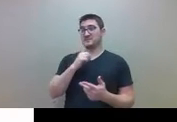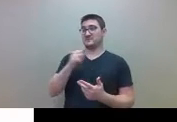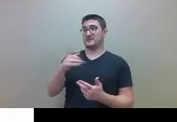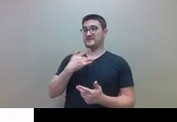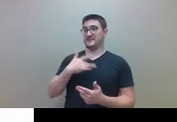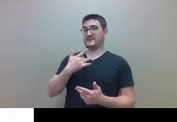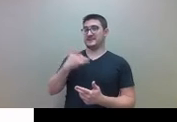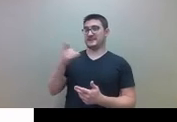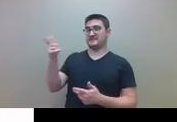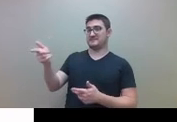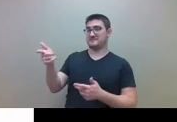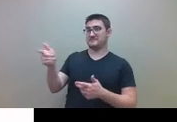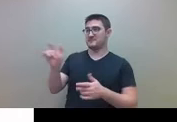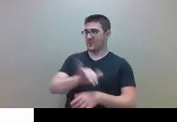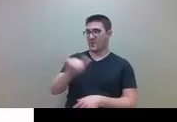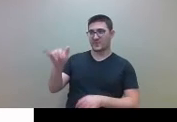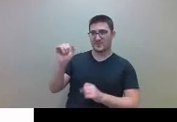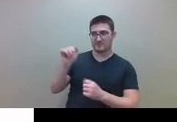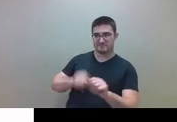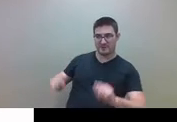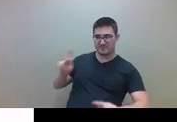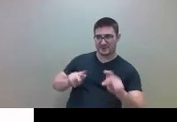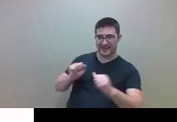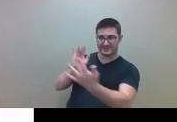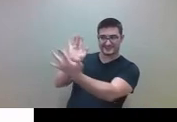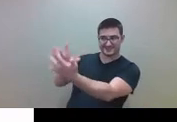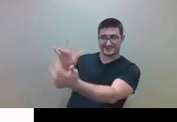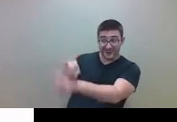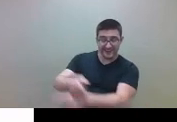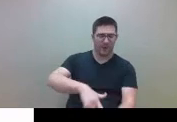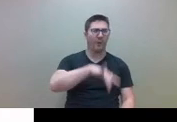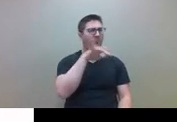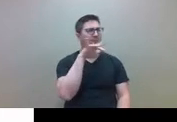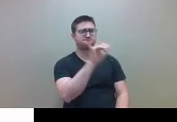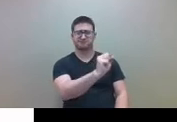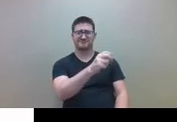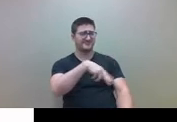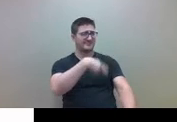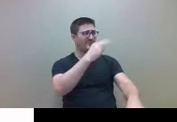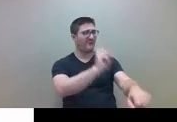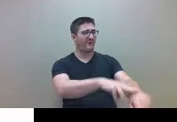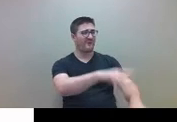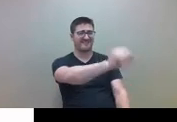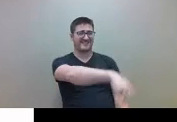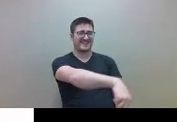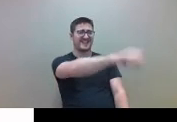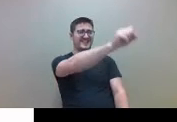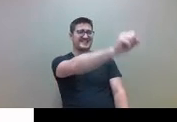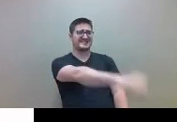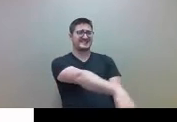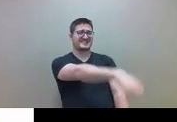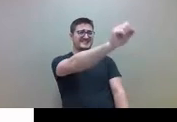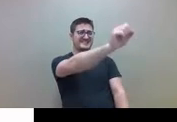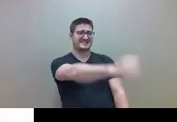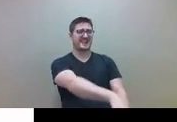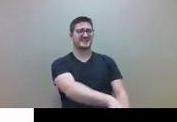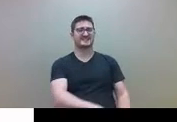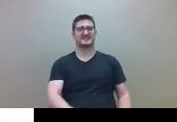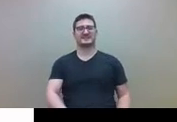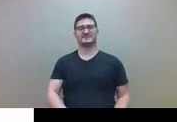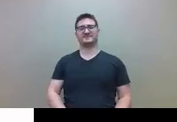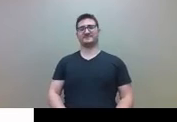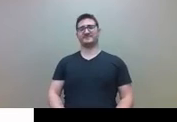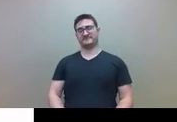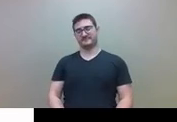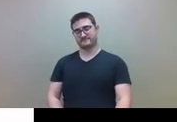you're always available to help with questions. Absolutely. To you. I'm just going to put those words right in your mouth there. You do